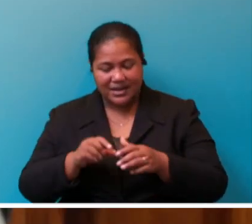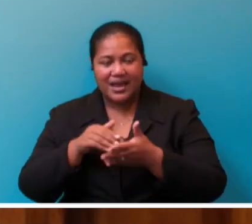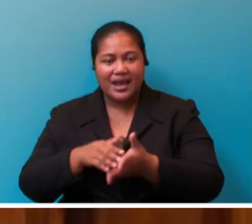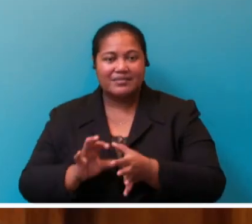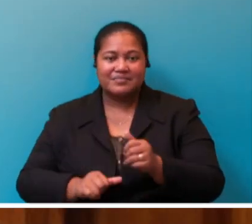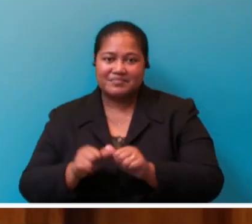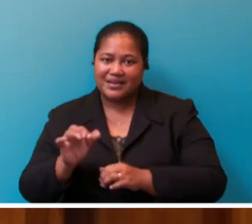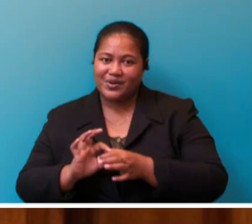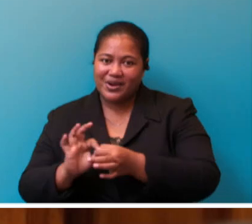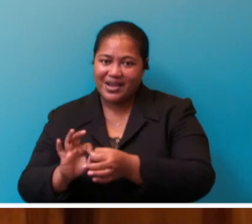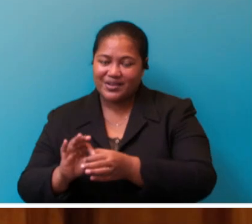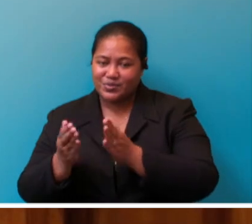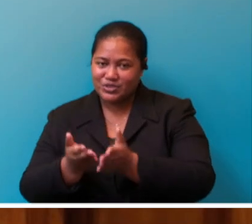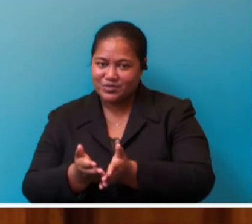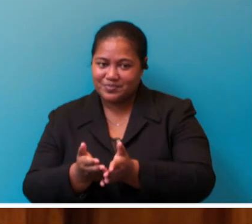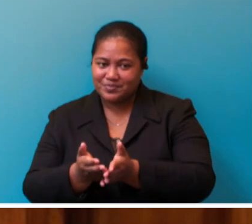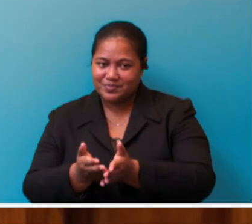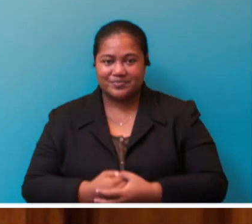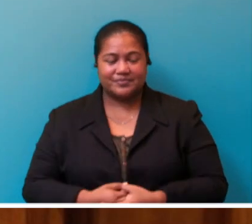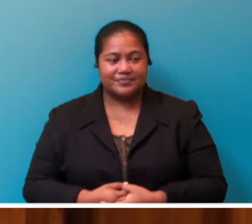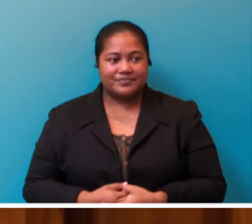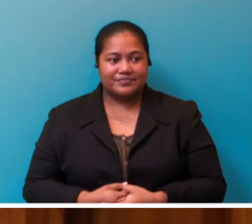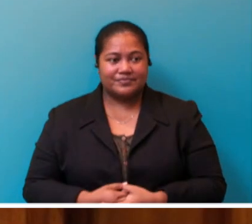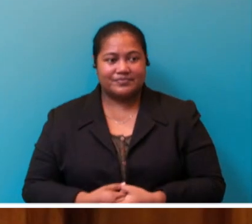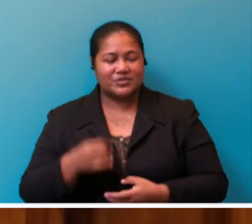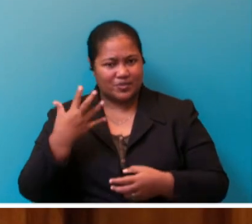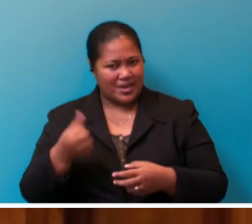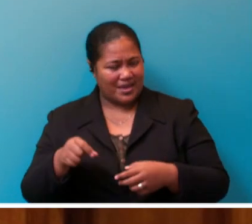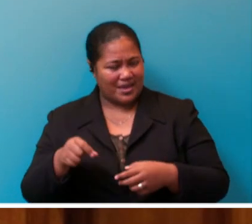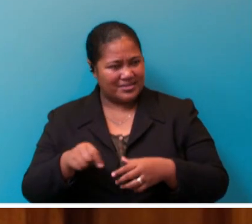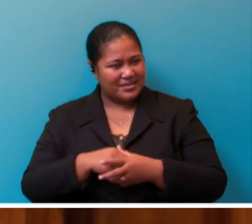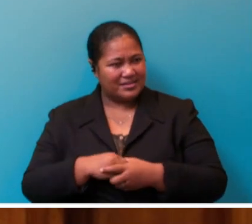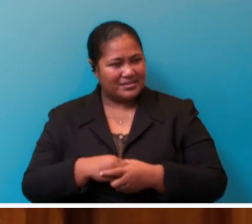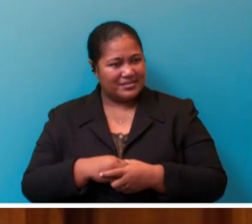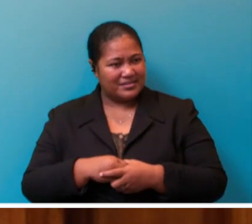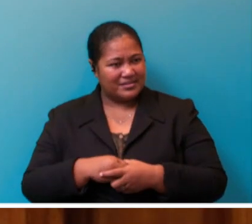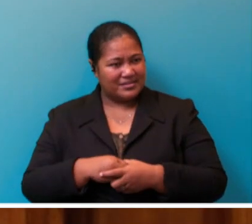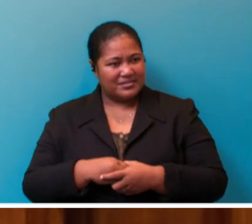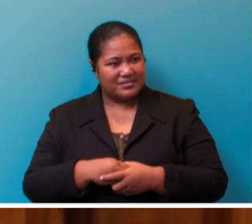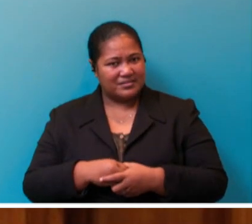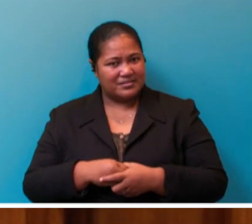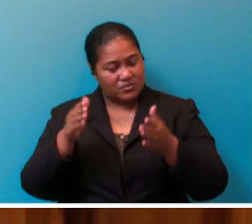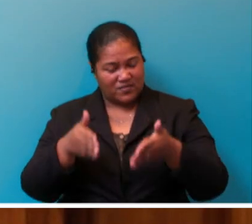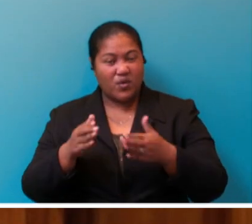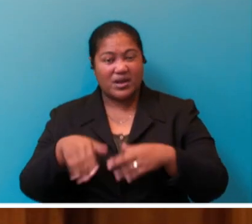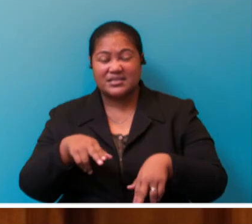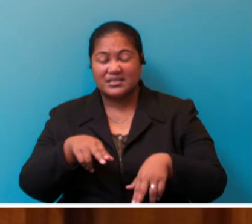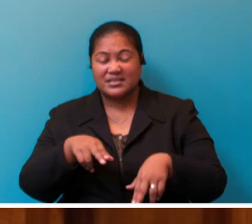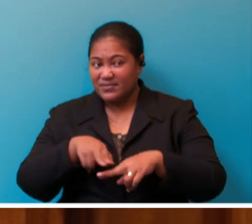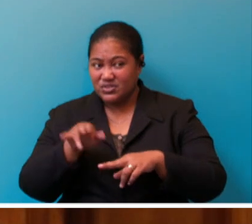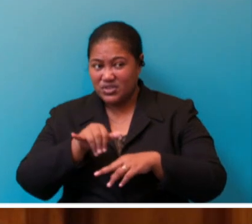ships. We anticipate major brands in attendance, and we seek to add Fiji to cruise itineraries